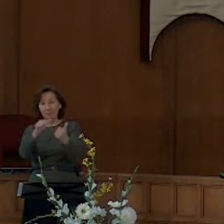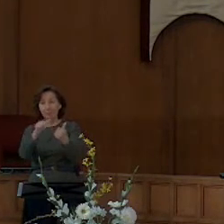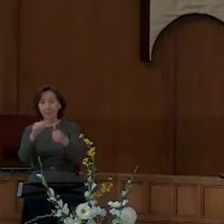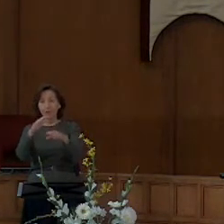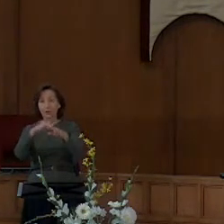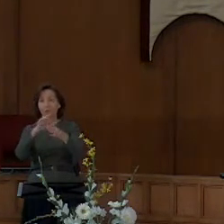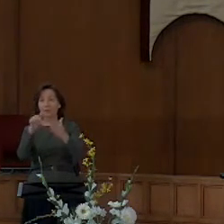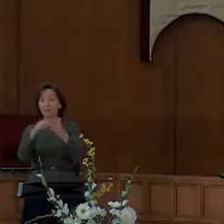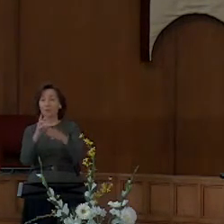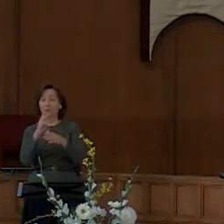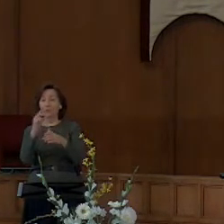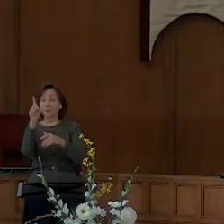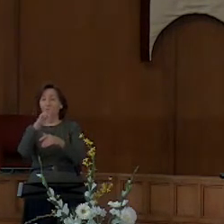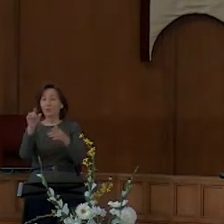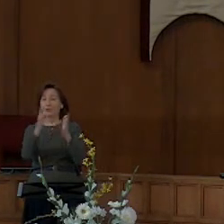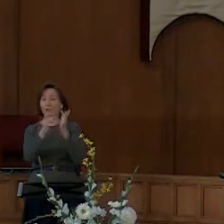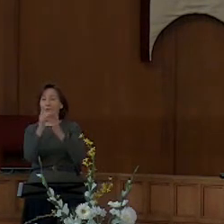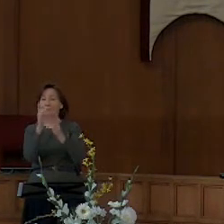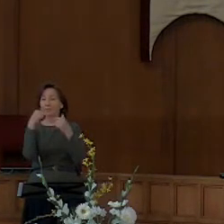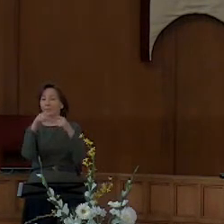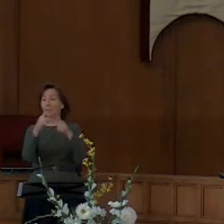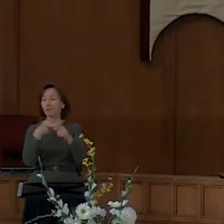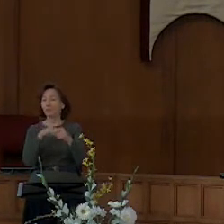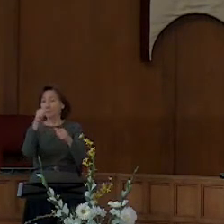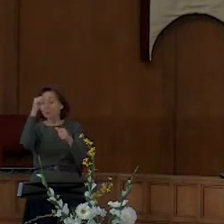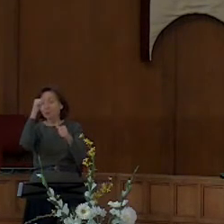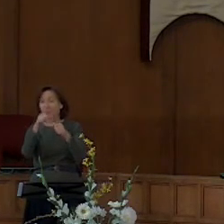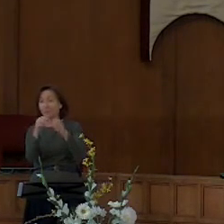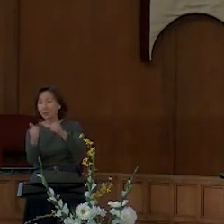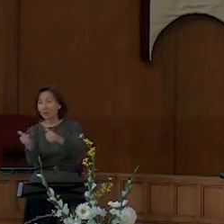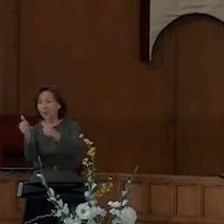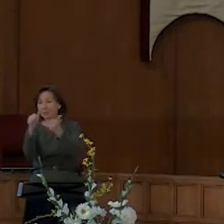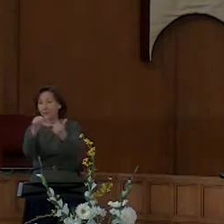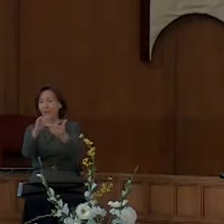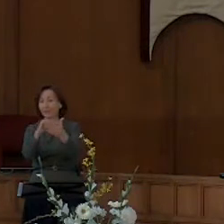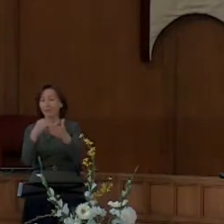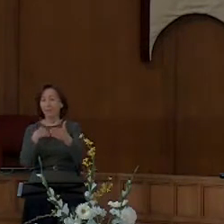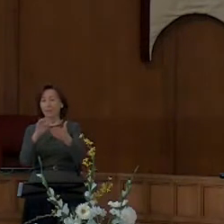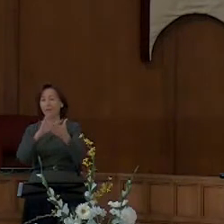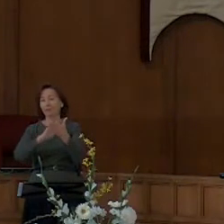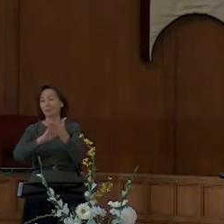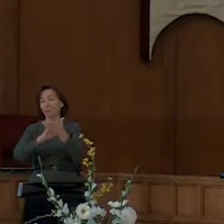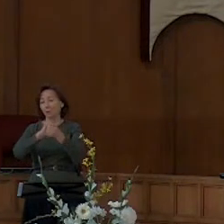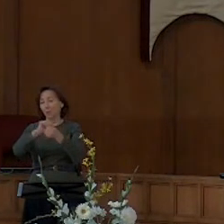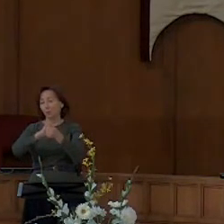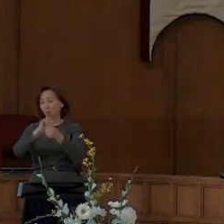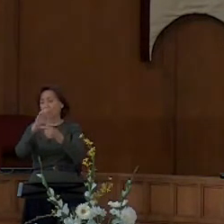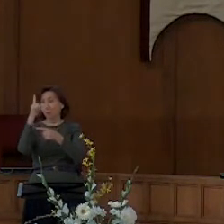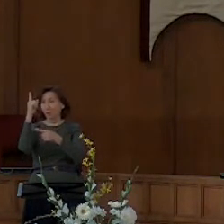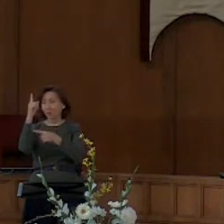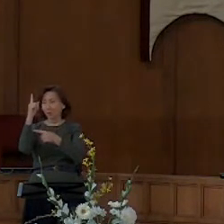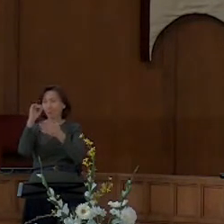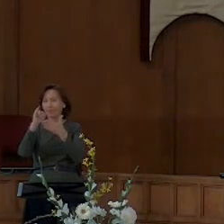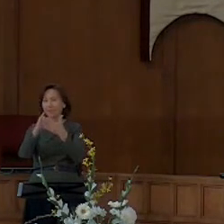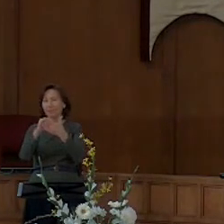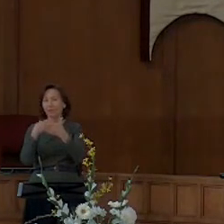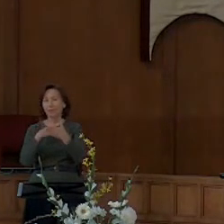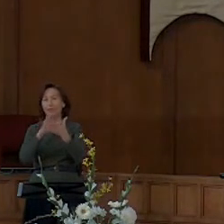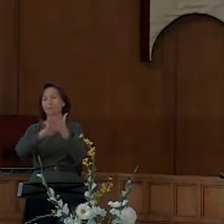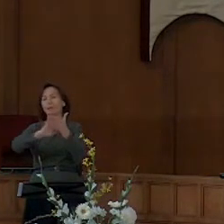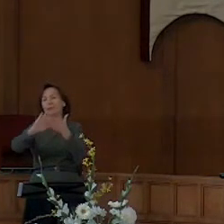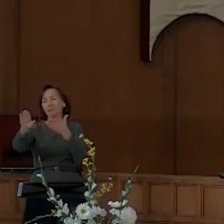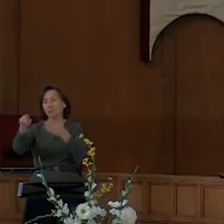this water, Lord Jesus, as we remember our baptism, that we have been washed by you, that we have been